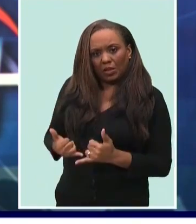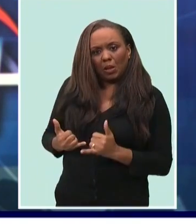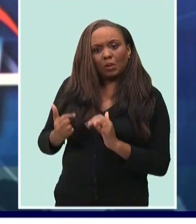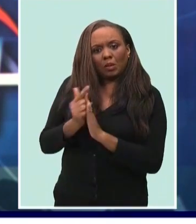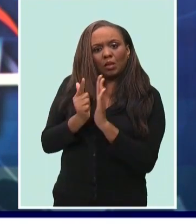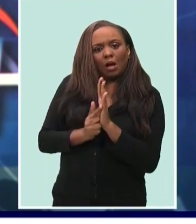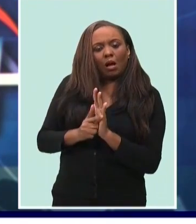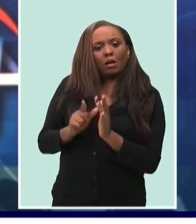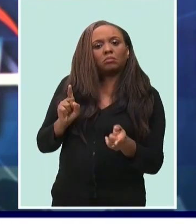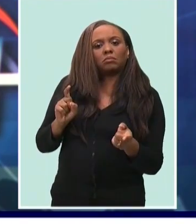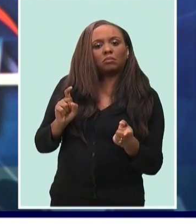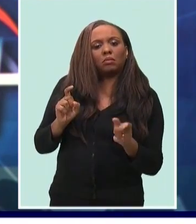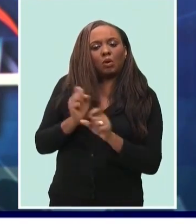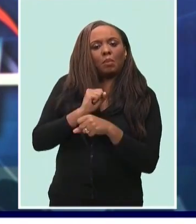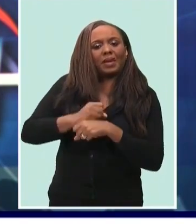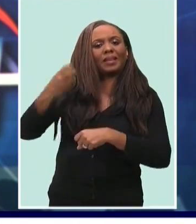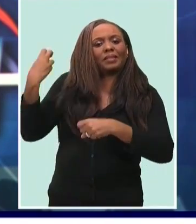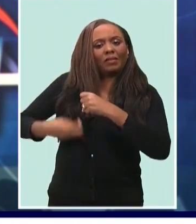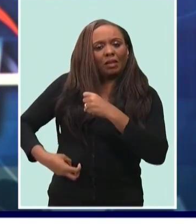after it.